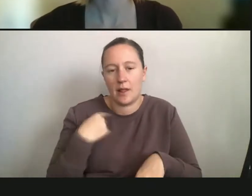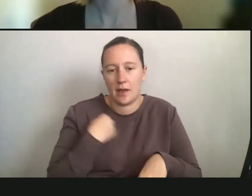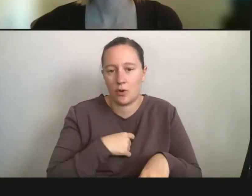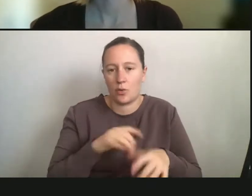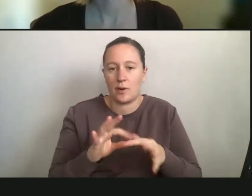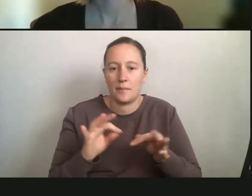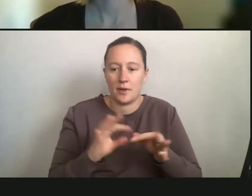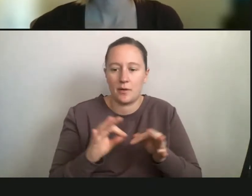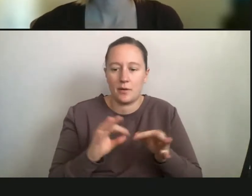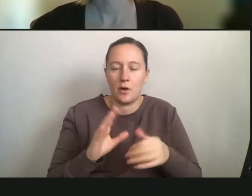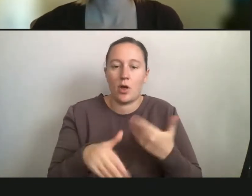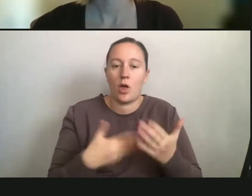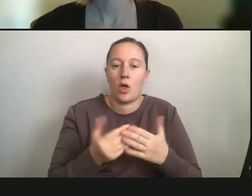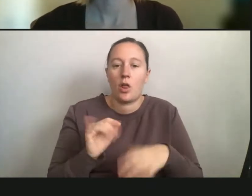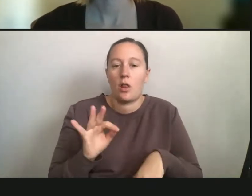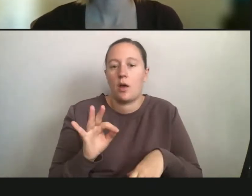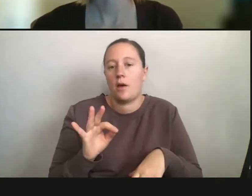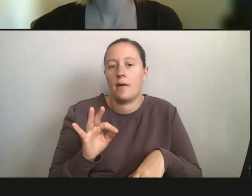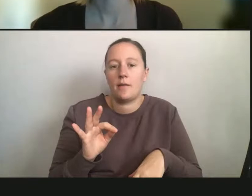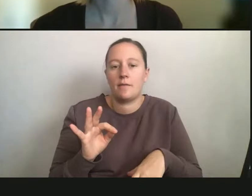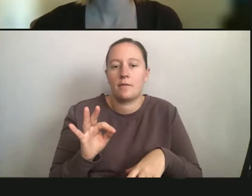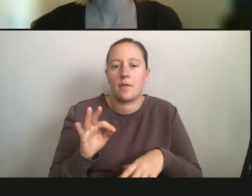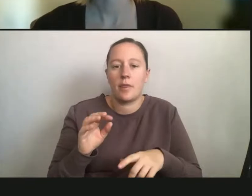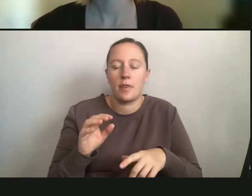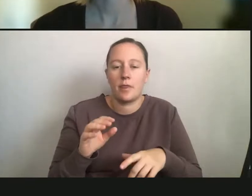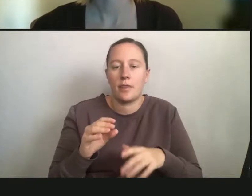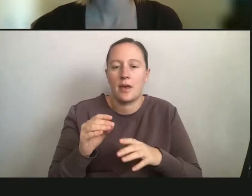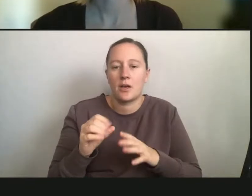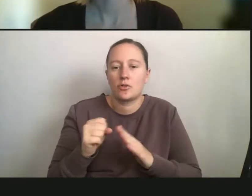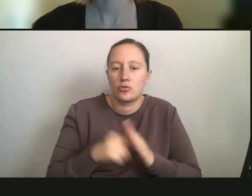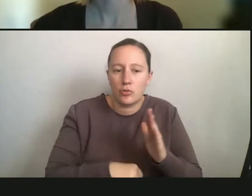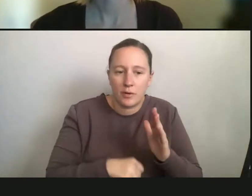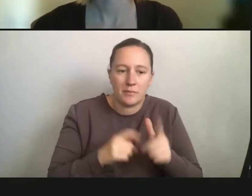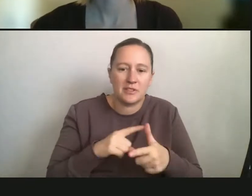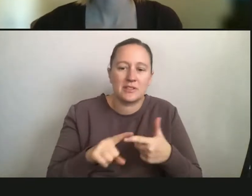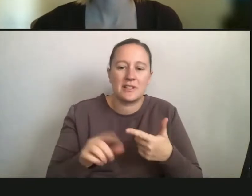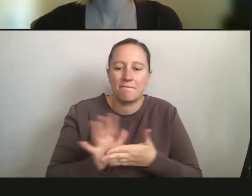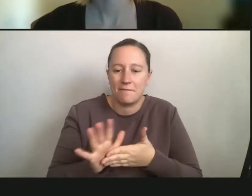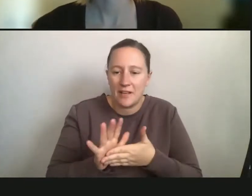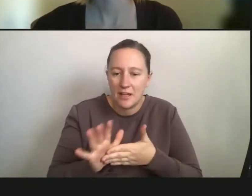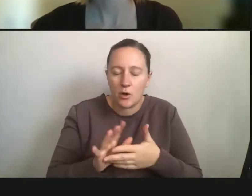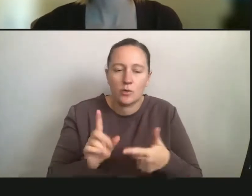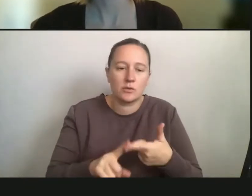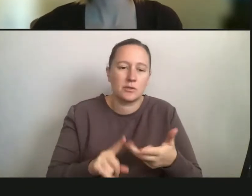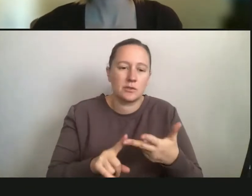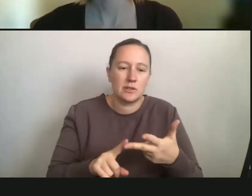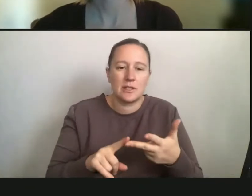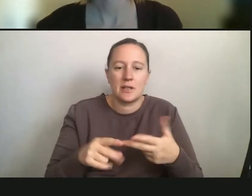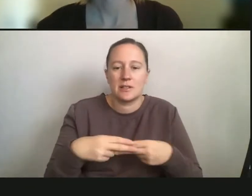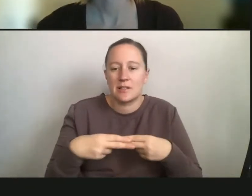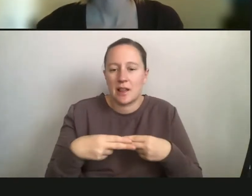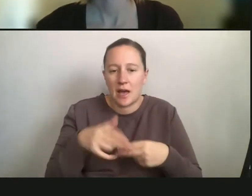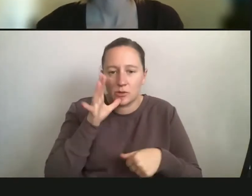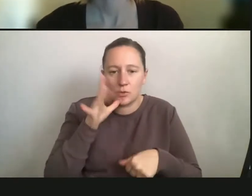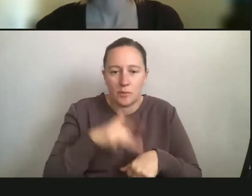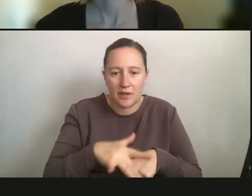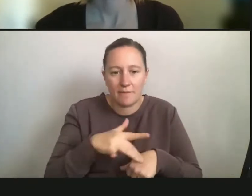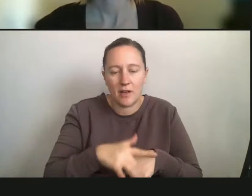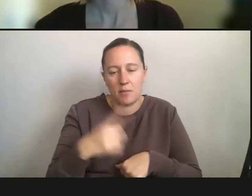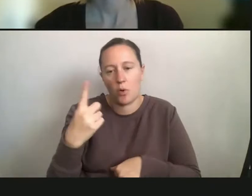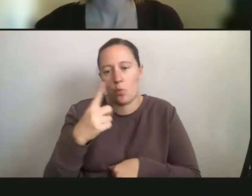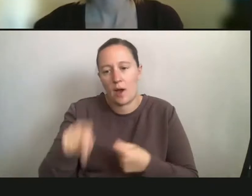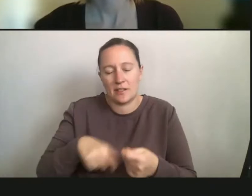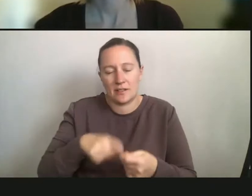mentioned, all of the transcripts, the videos, and the slide decks will be made available in a central place that'll